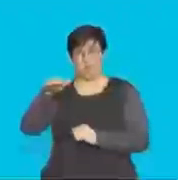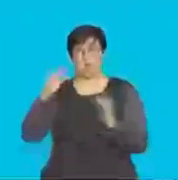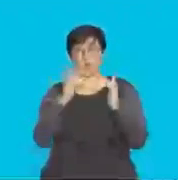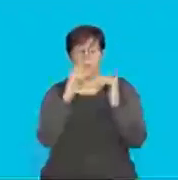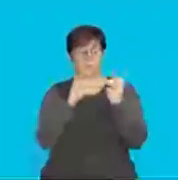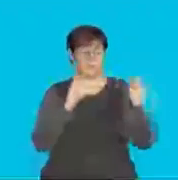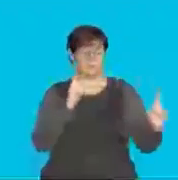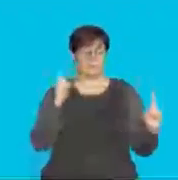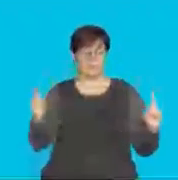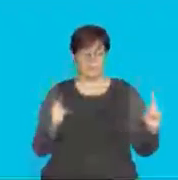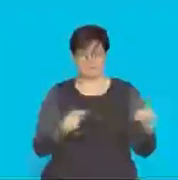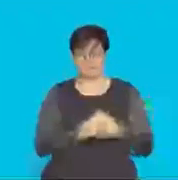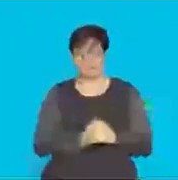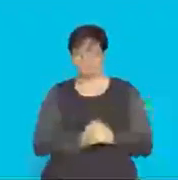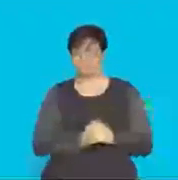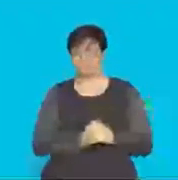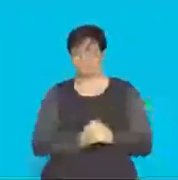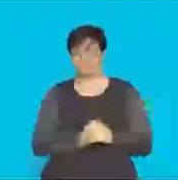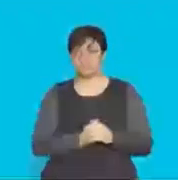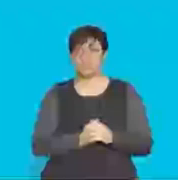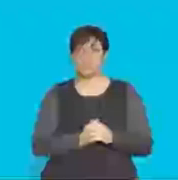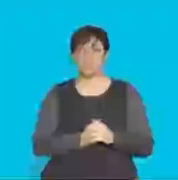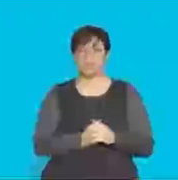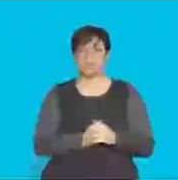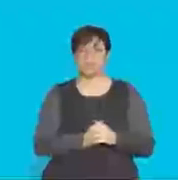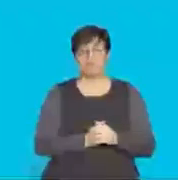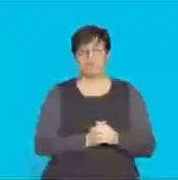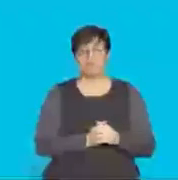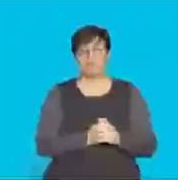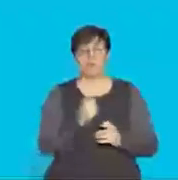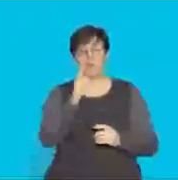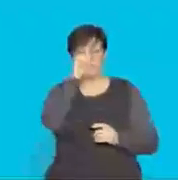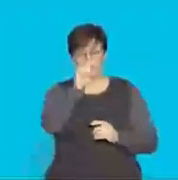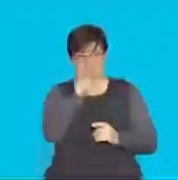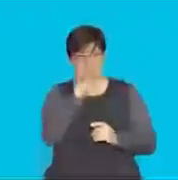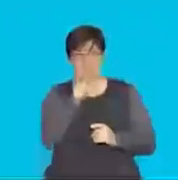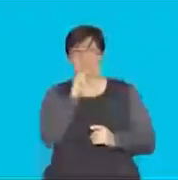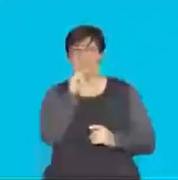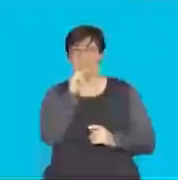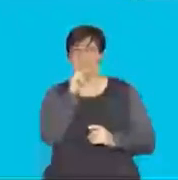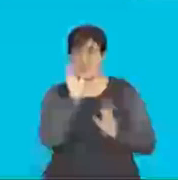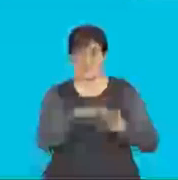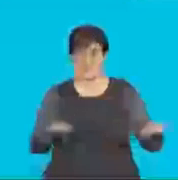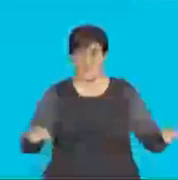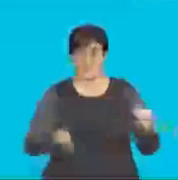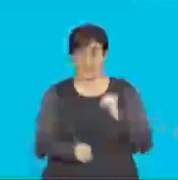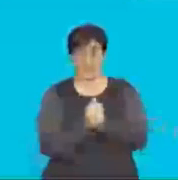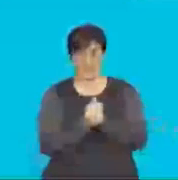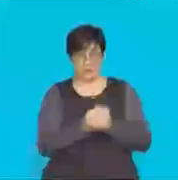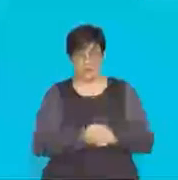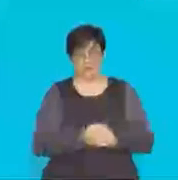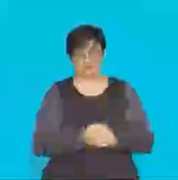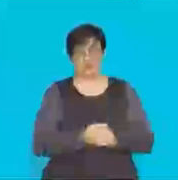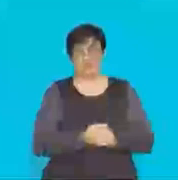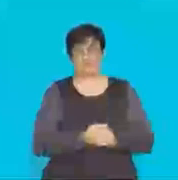that connects individuals, so I often refer to this as the T, the upside down T, and that indicates the siblings that are produced or the